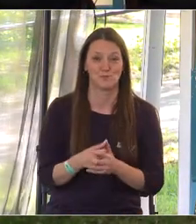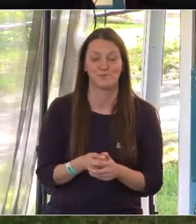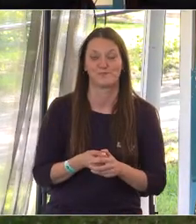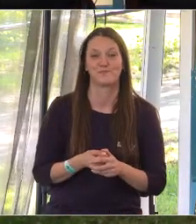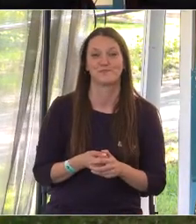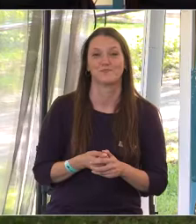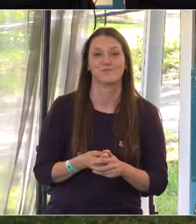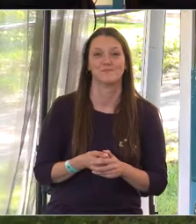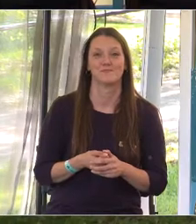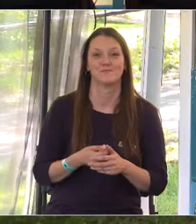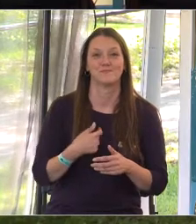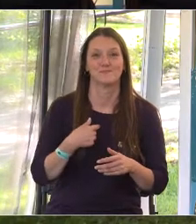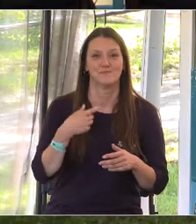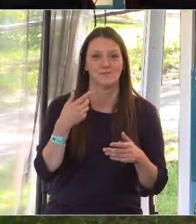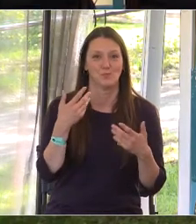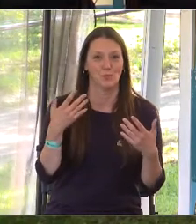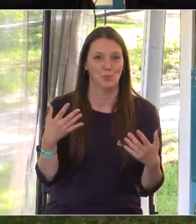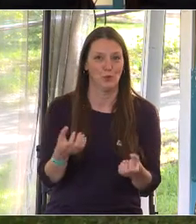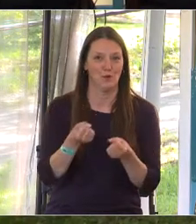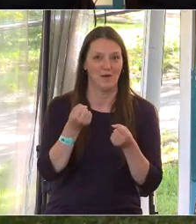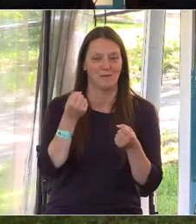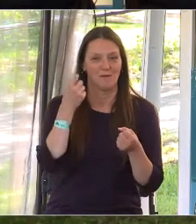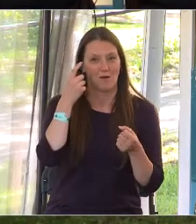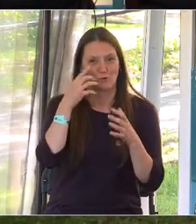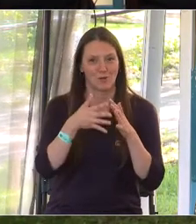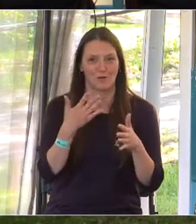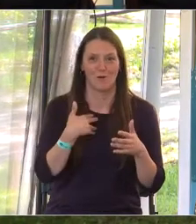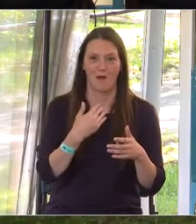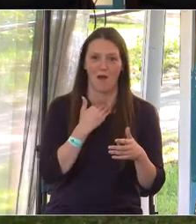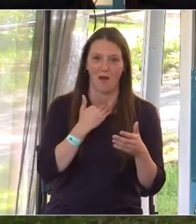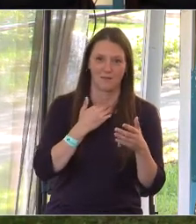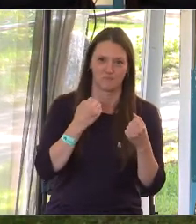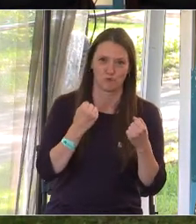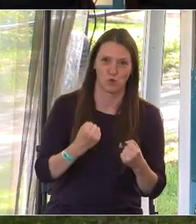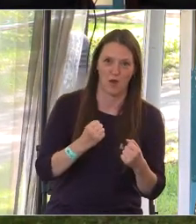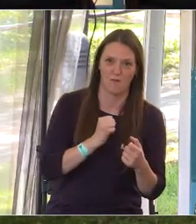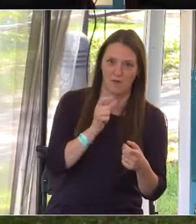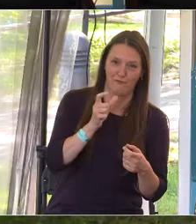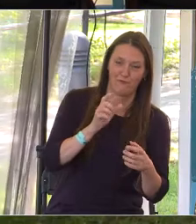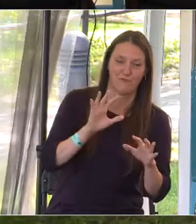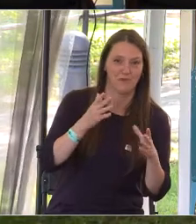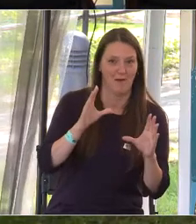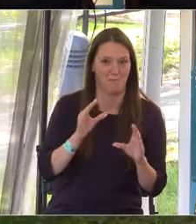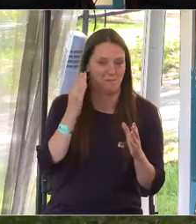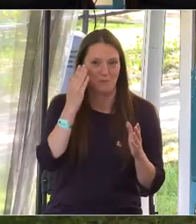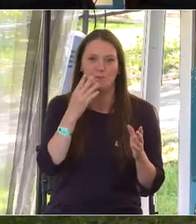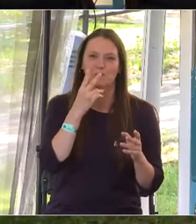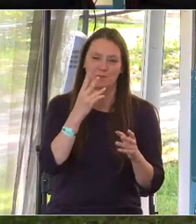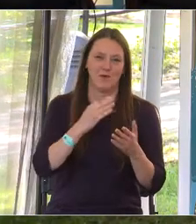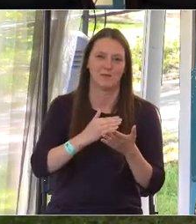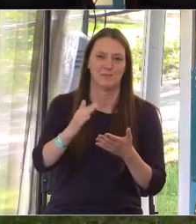trying to figure out the volume of my voice and get used to this, but let's get started.